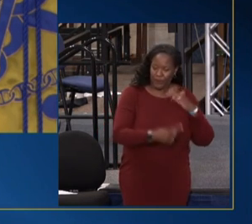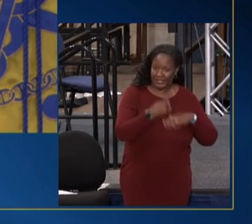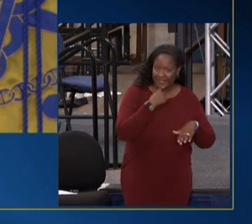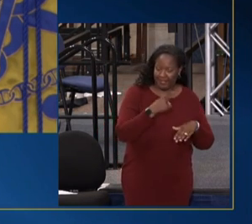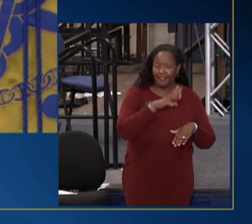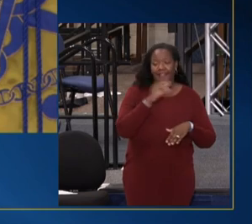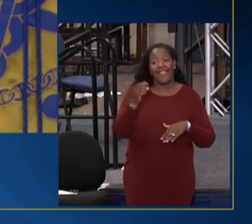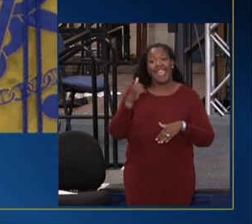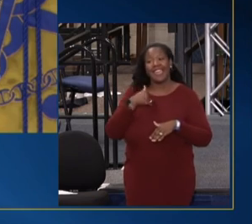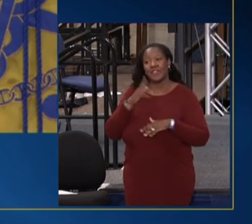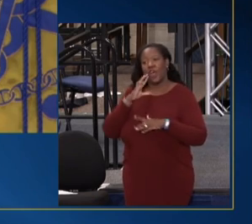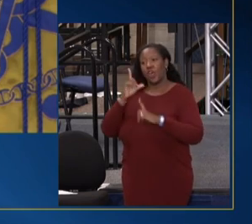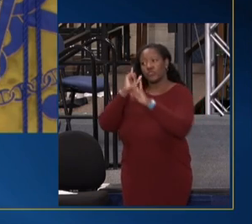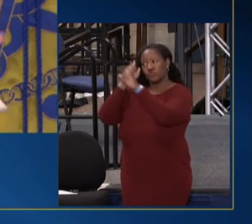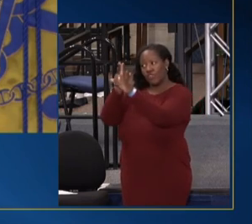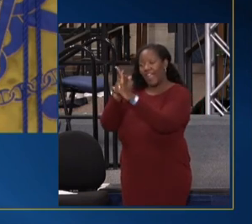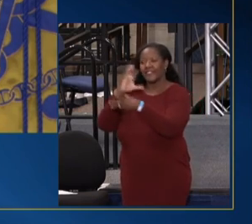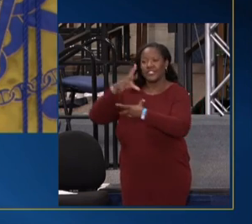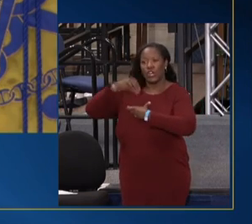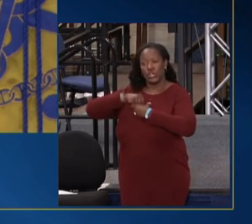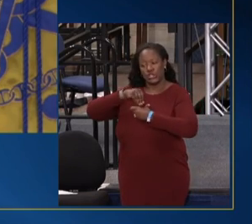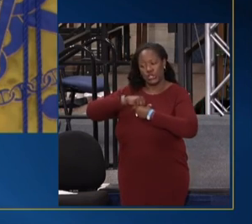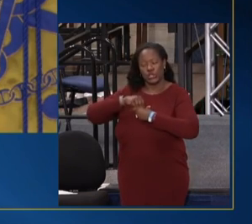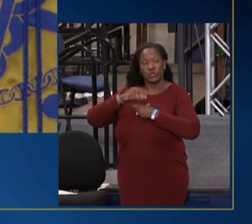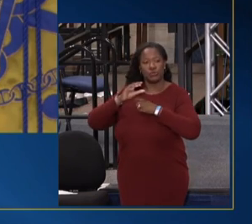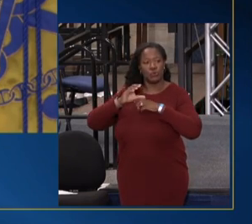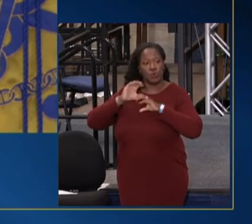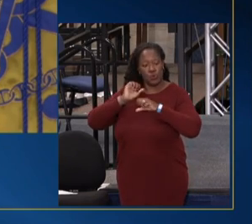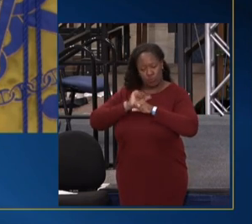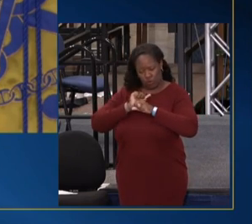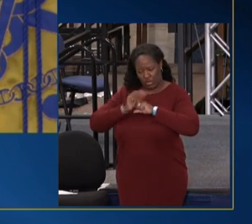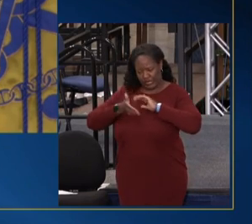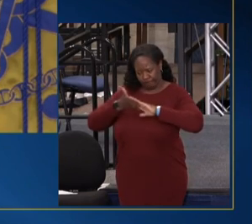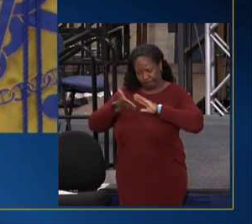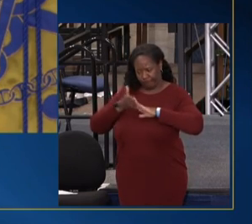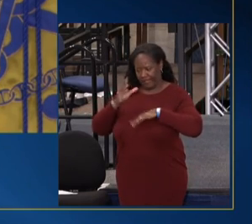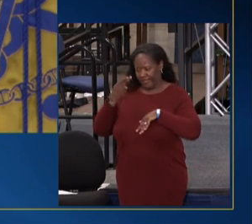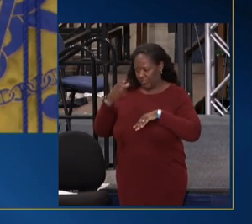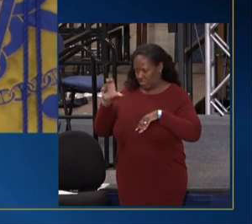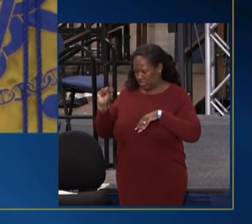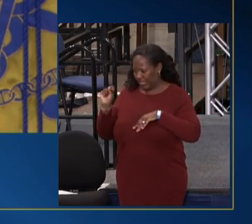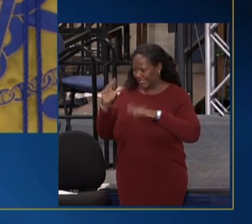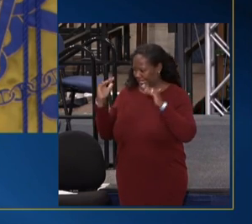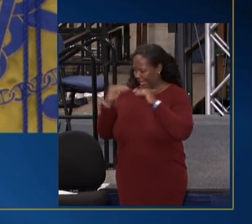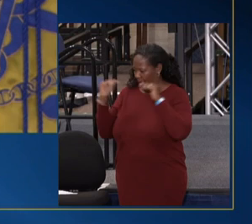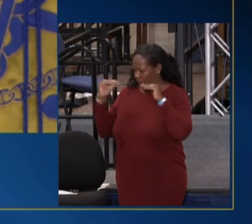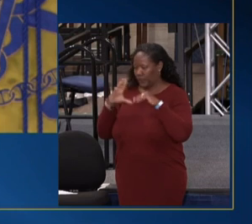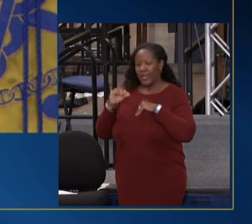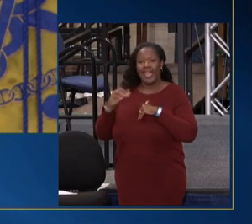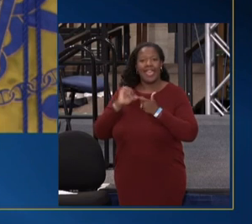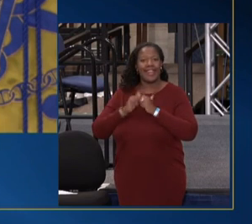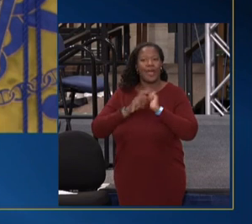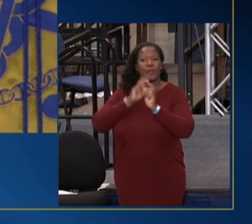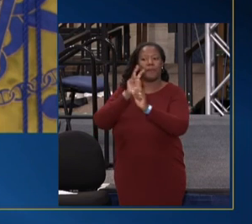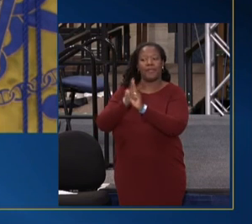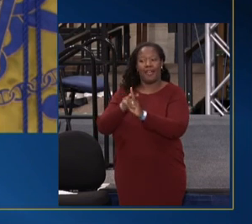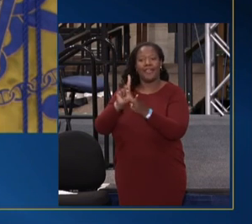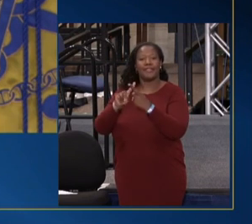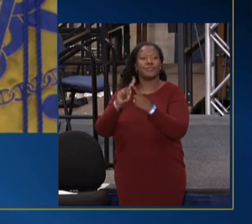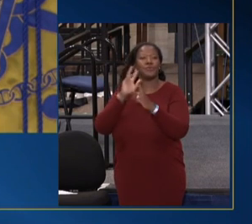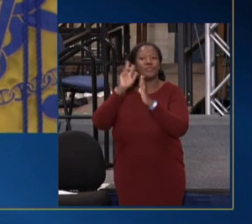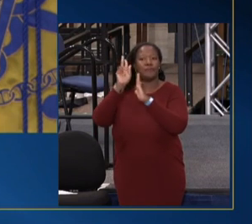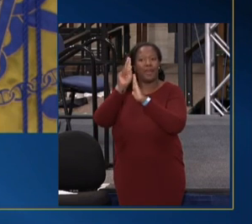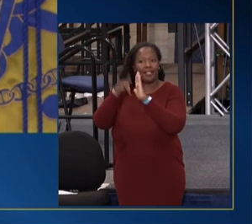internal workings of HHS equitable, but thinks about how we push that into the policies and the programs that we deliver